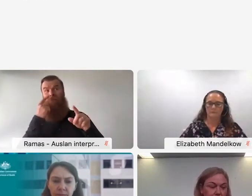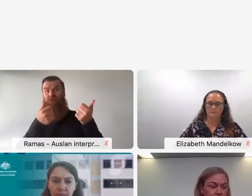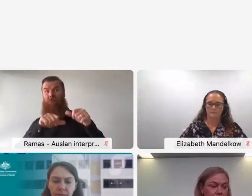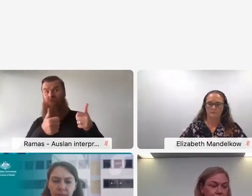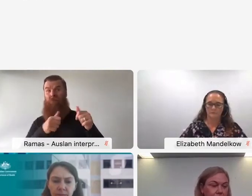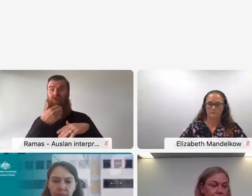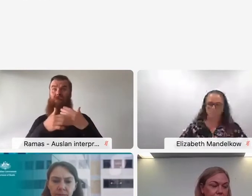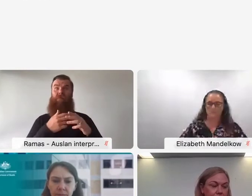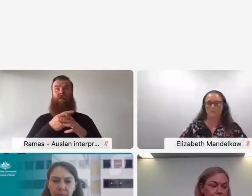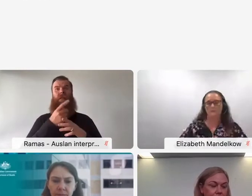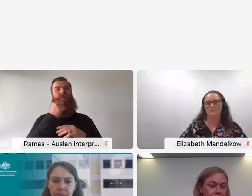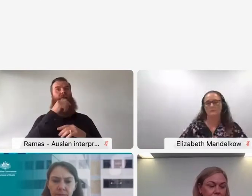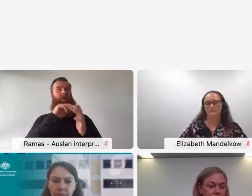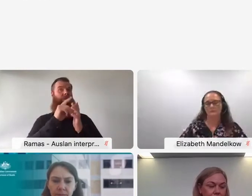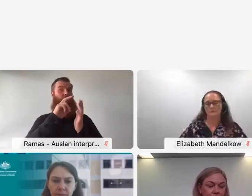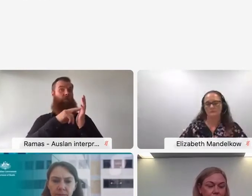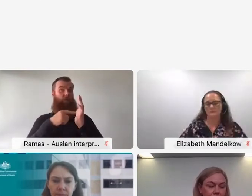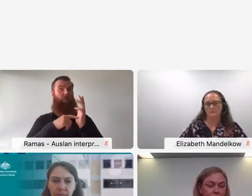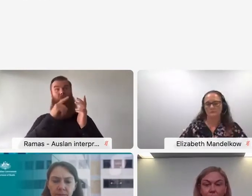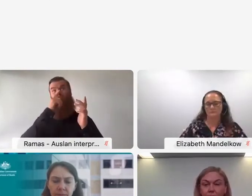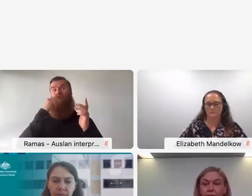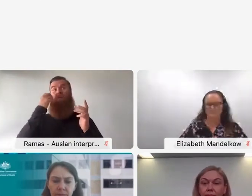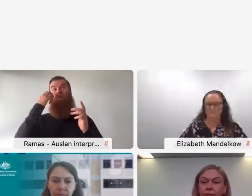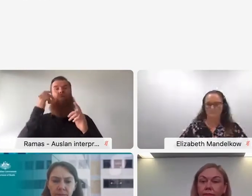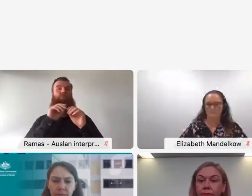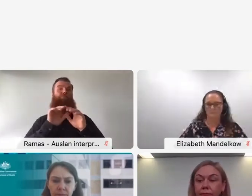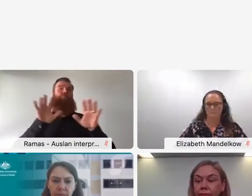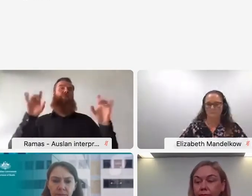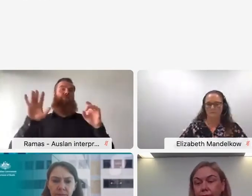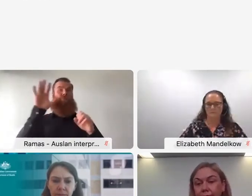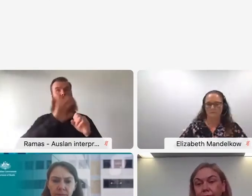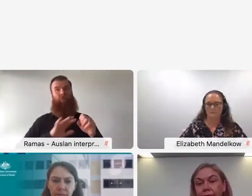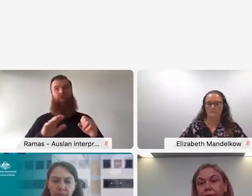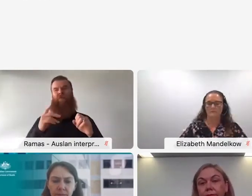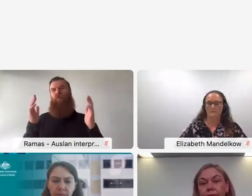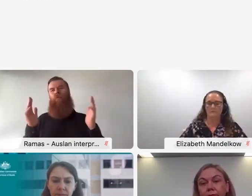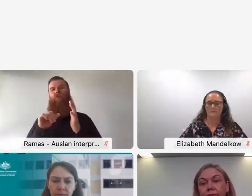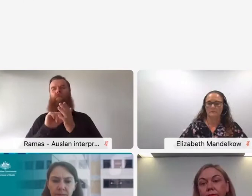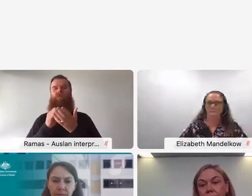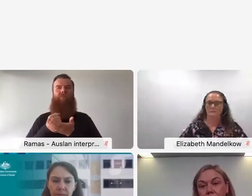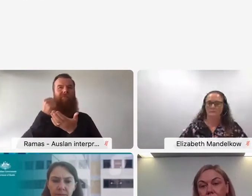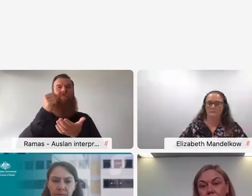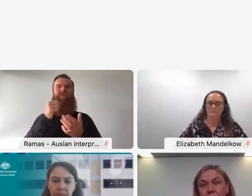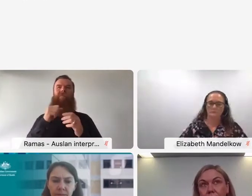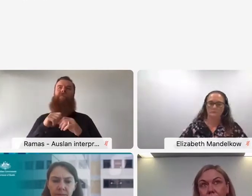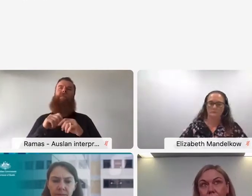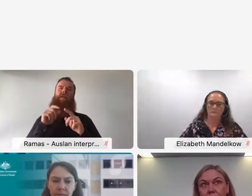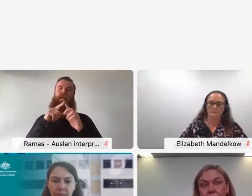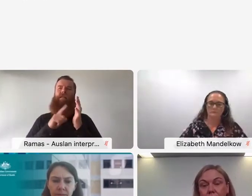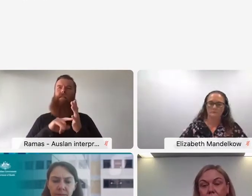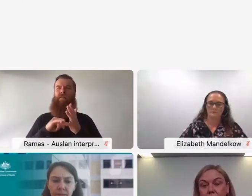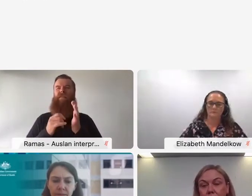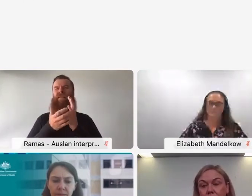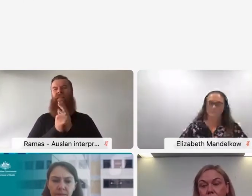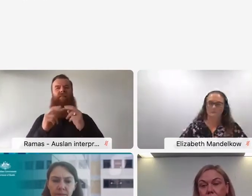future. There's a small amount of funding at the moment within the Pacific Labour Facility for skills development, and it is possible within that to do